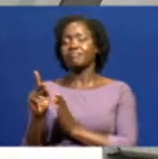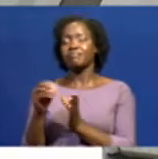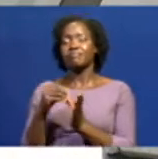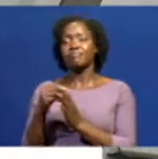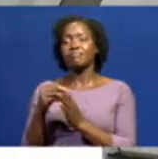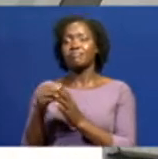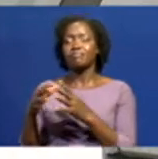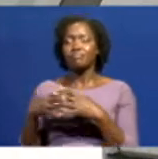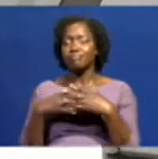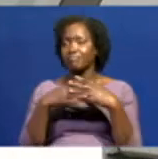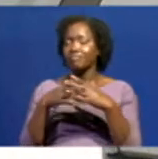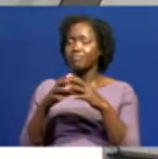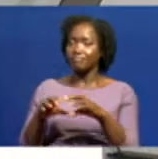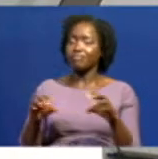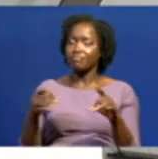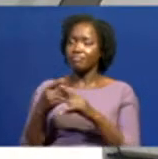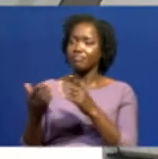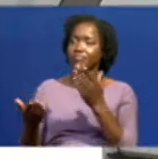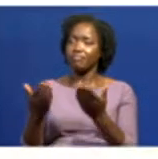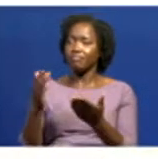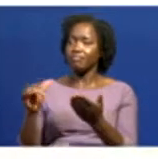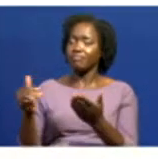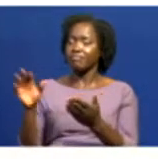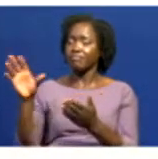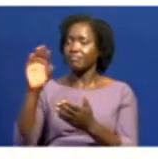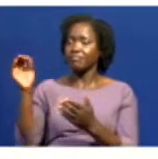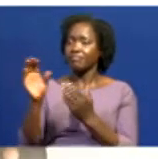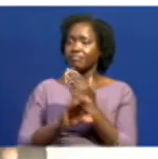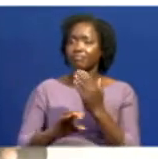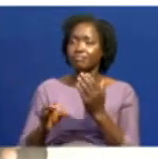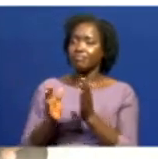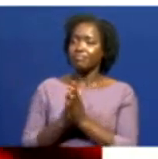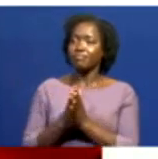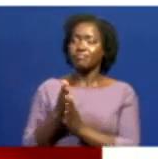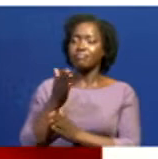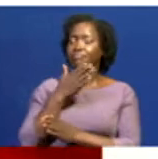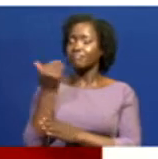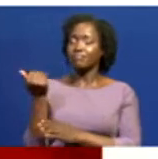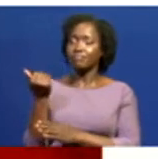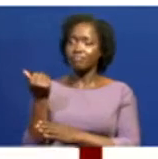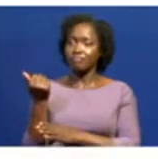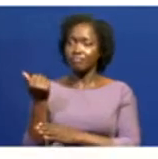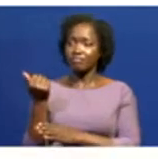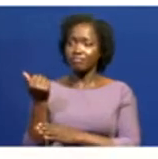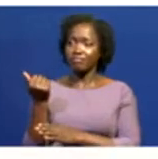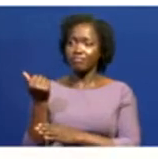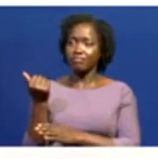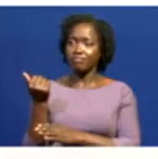markets, but I think comparing to other African countries, I think we are doing much, much better. Mm-hmm.